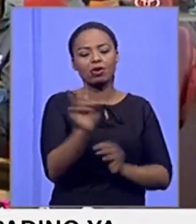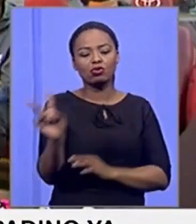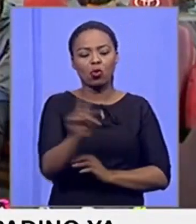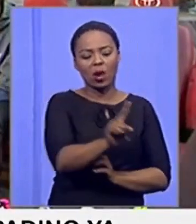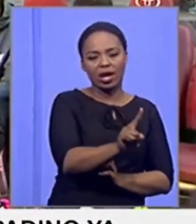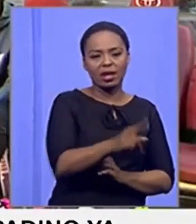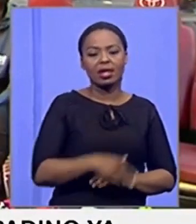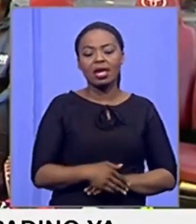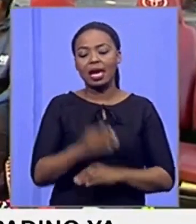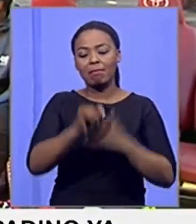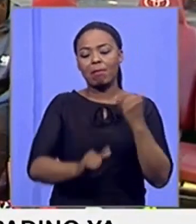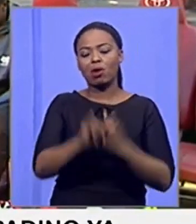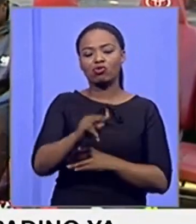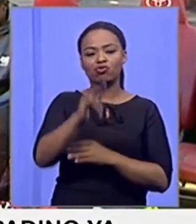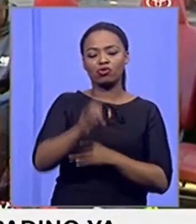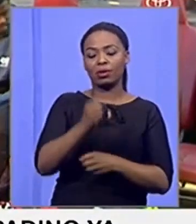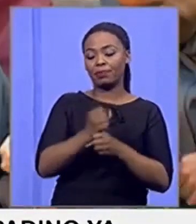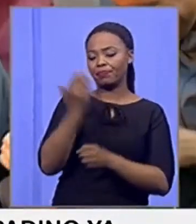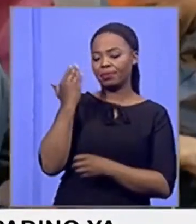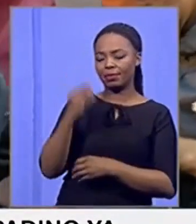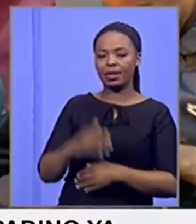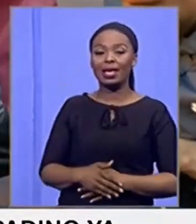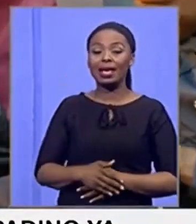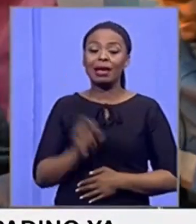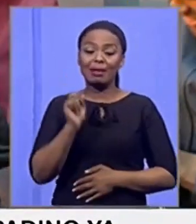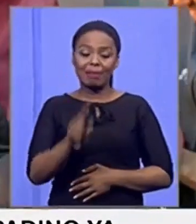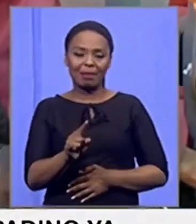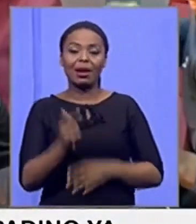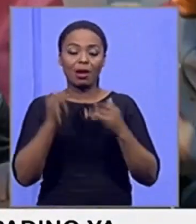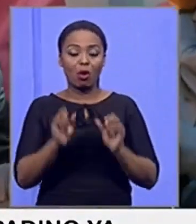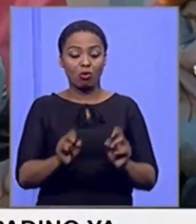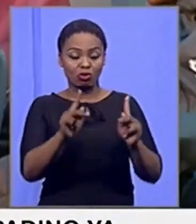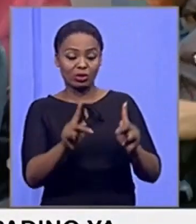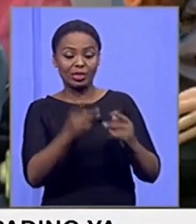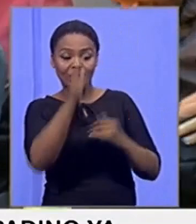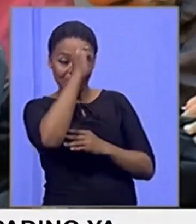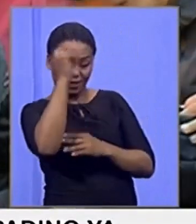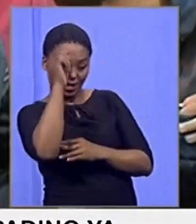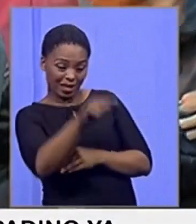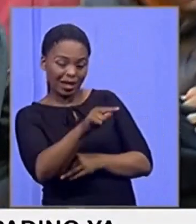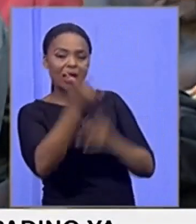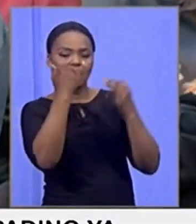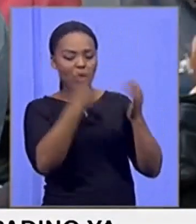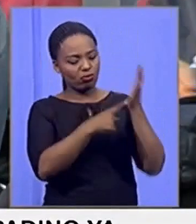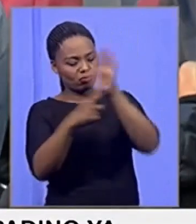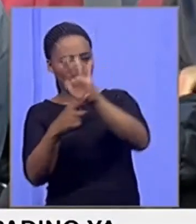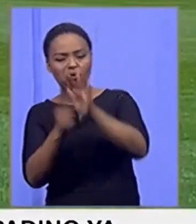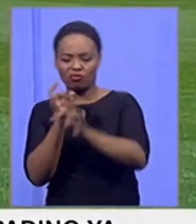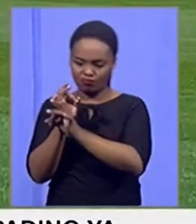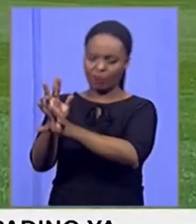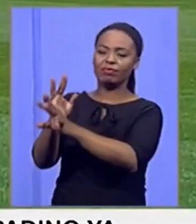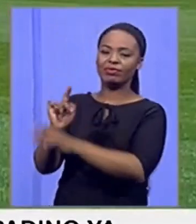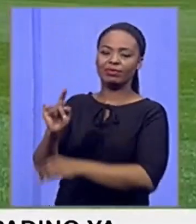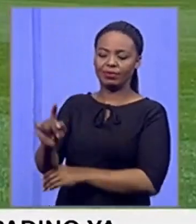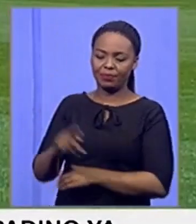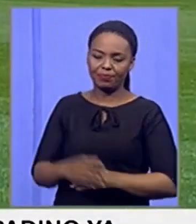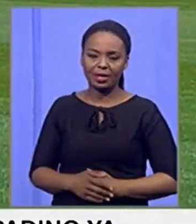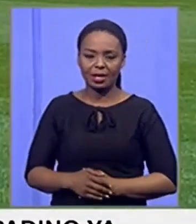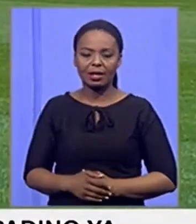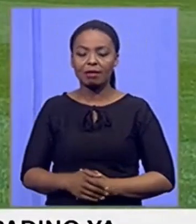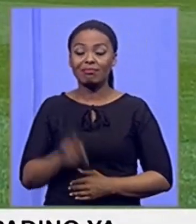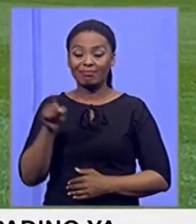ka kgwedi ya June ngwagola. Se ke sebaka se sebotse sa gore Bafana ba ipušulošetše kgahlano le sehlopha